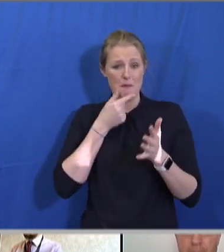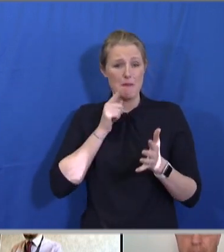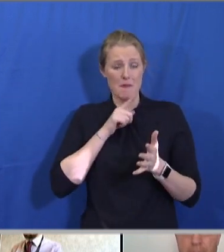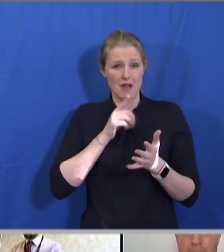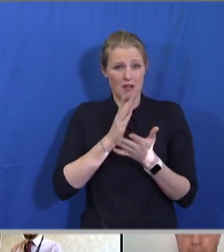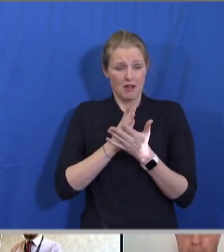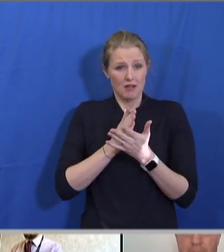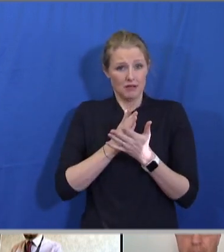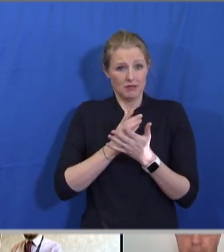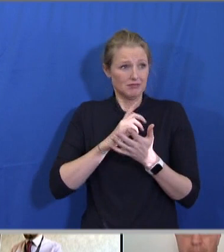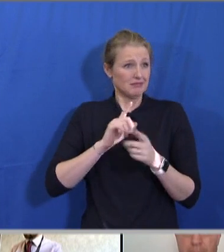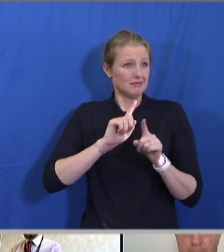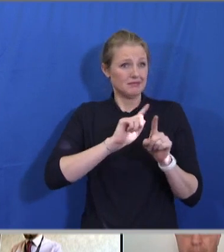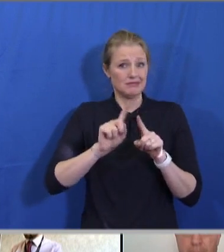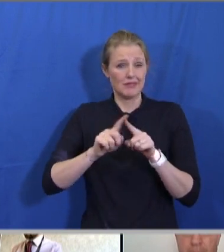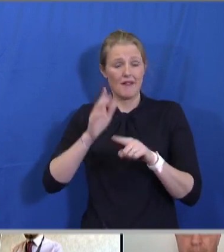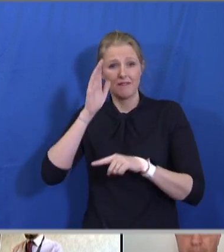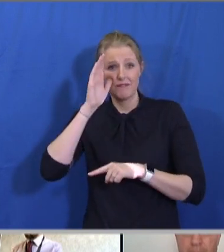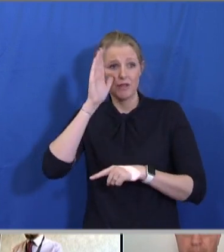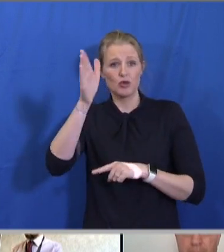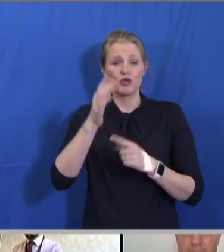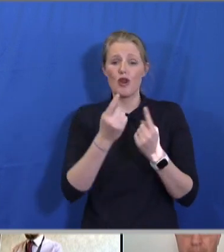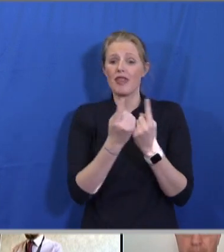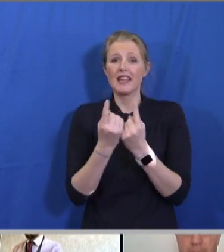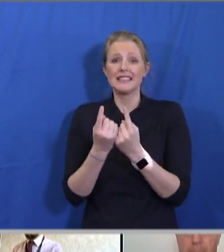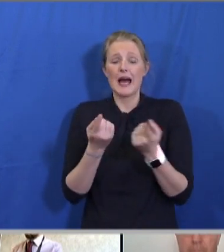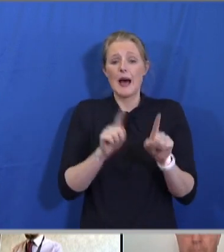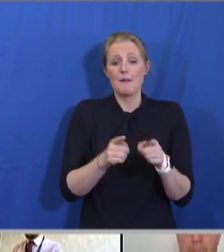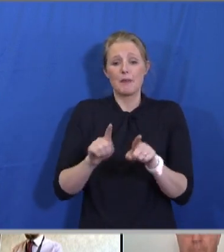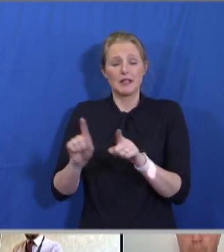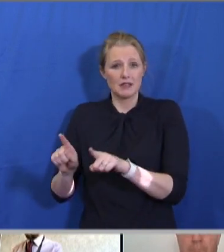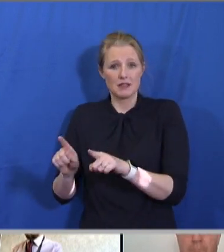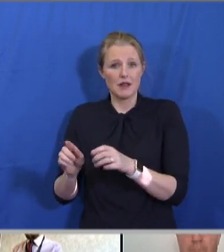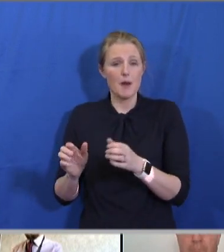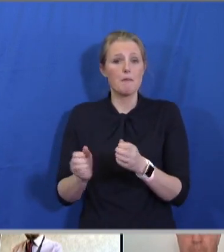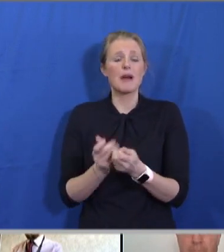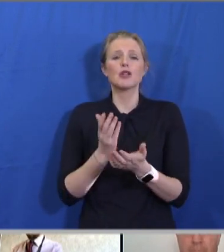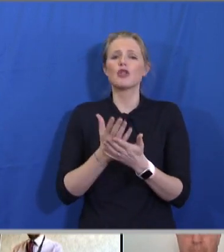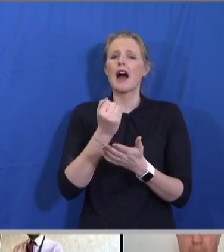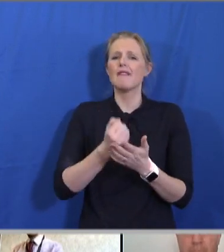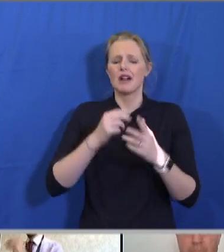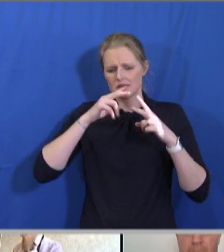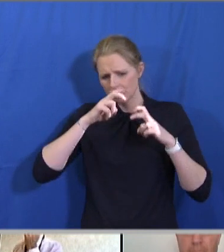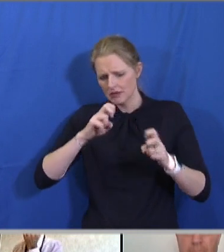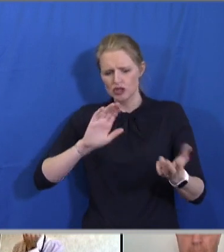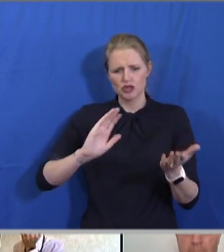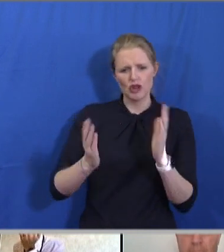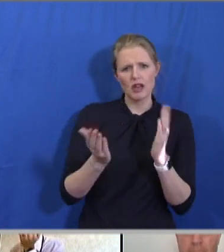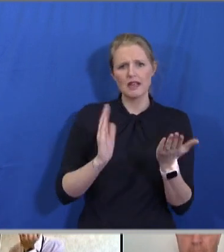in all future research to enable comparative studies and